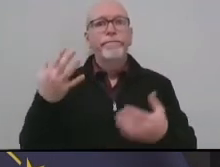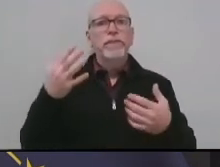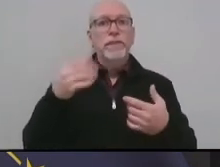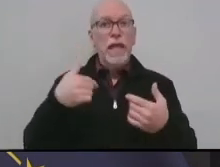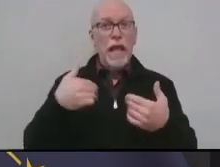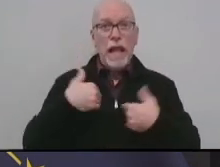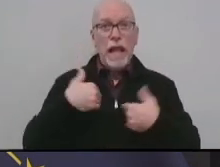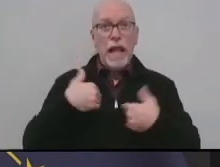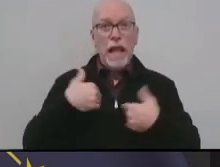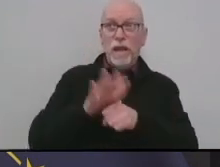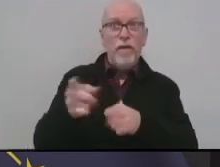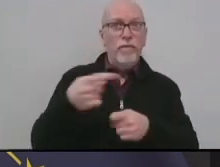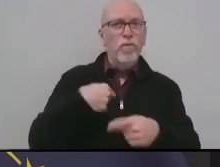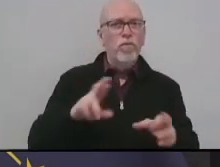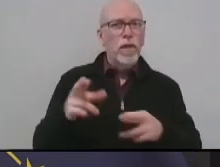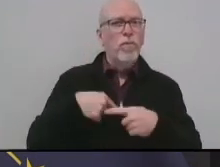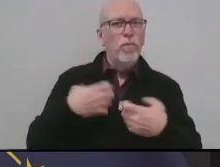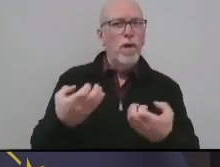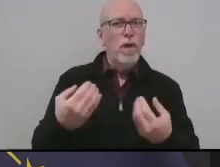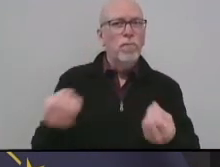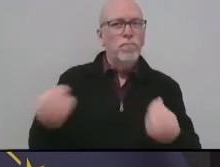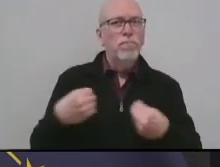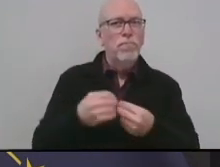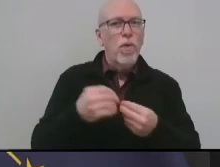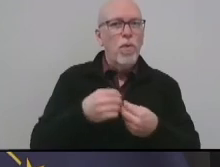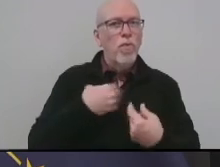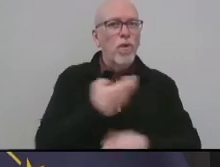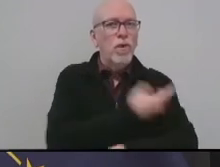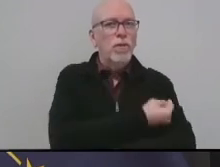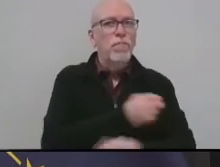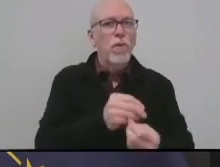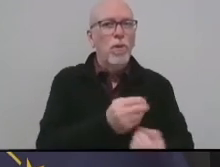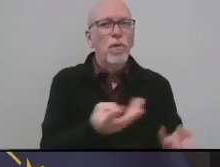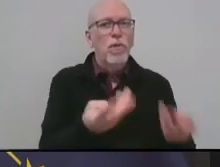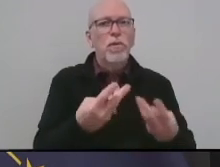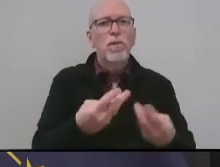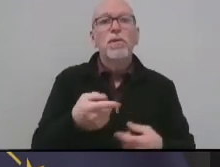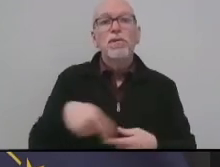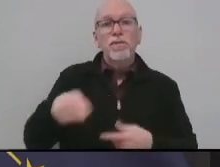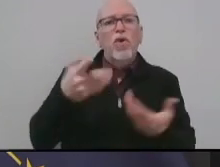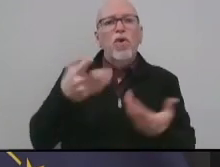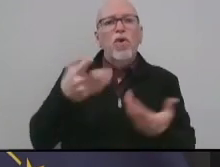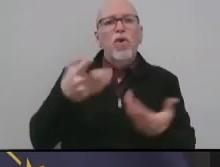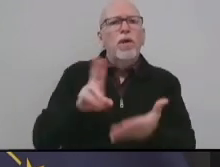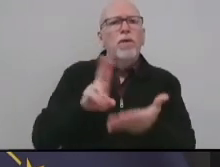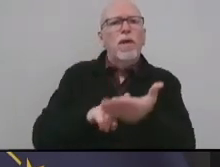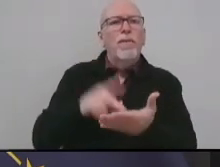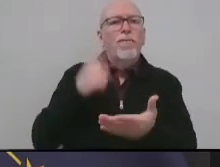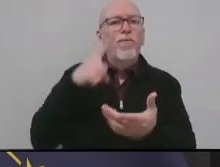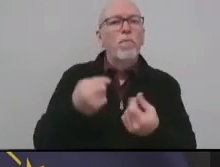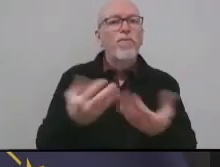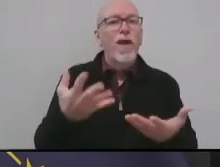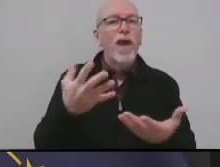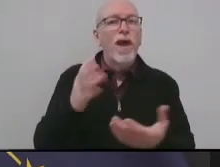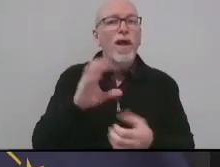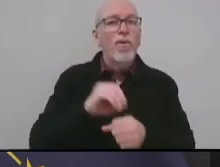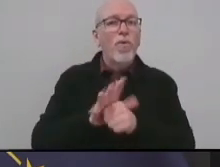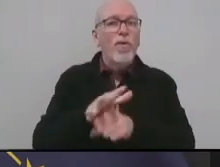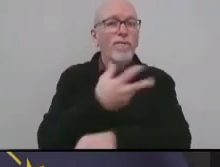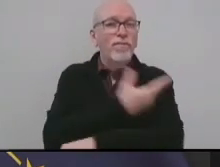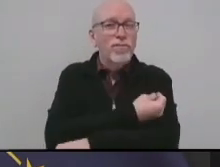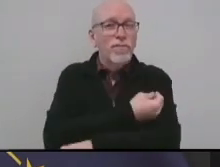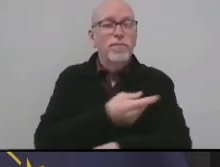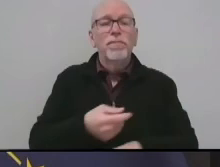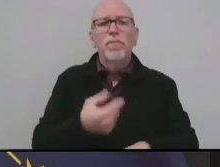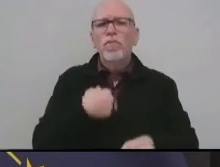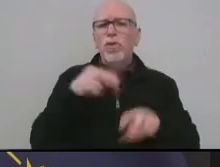And they're already enrolled to be a COVID-19 vaccine provider. We look geographically about where does it make sense